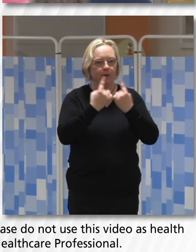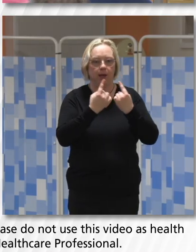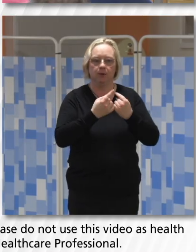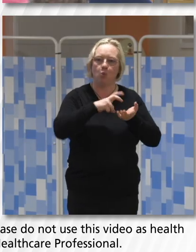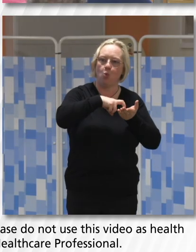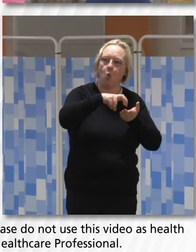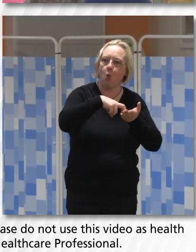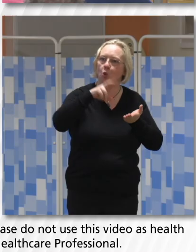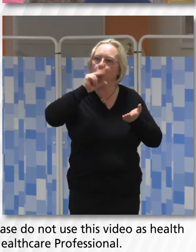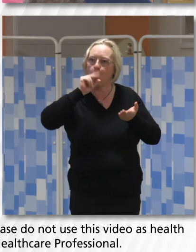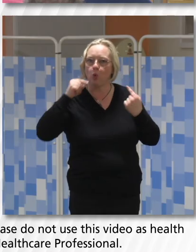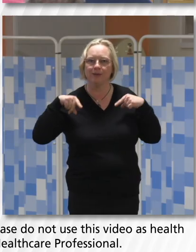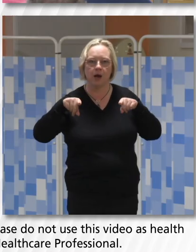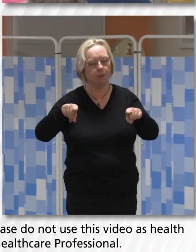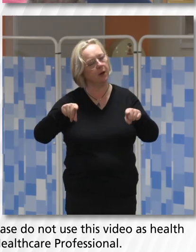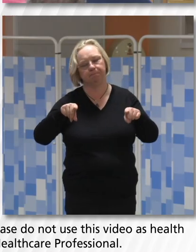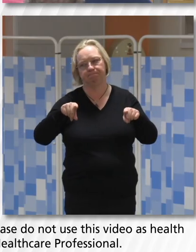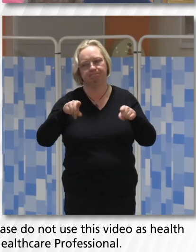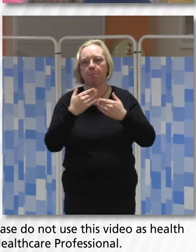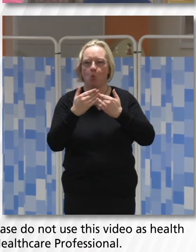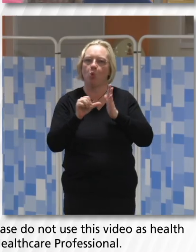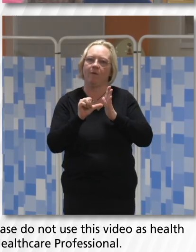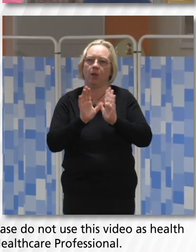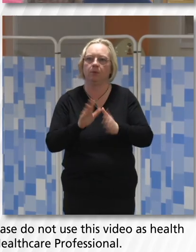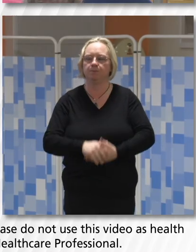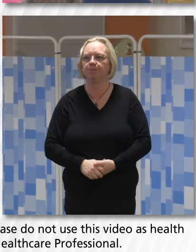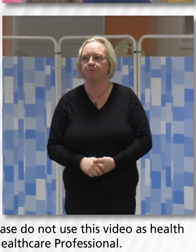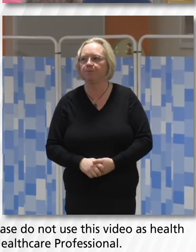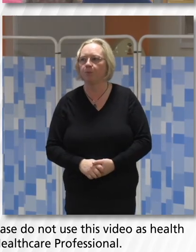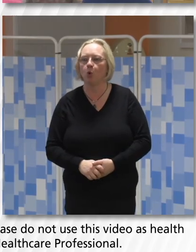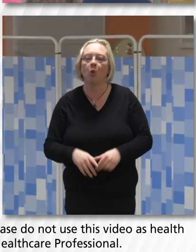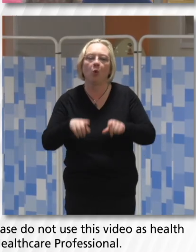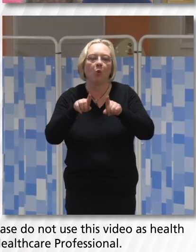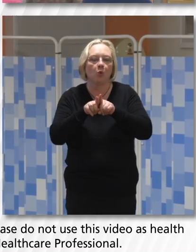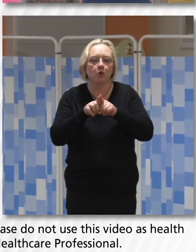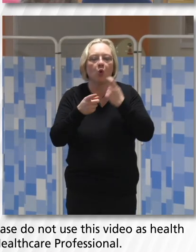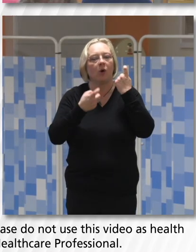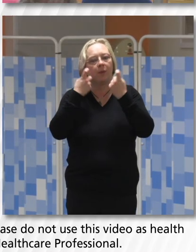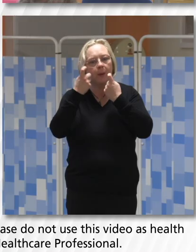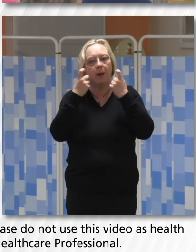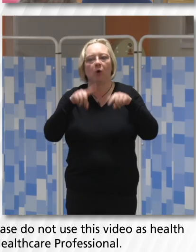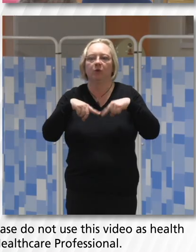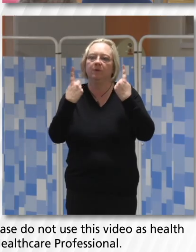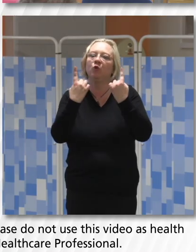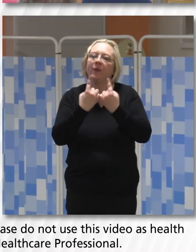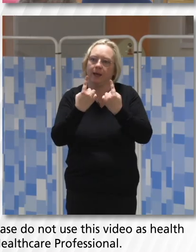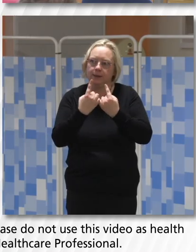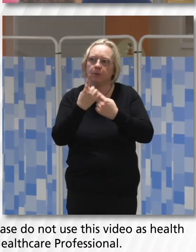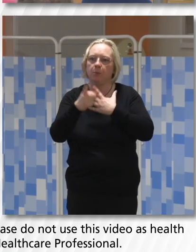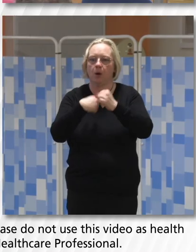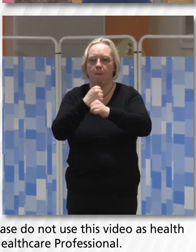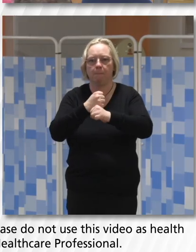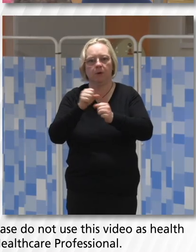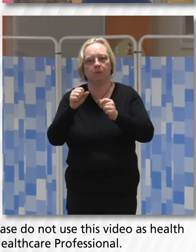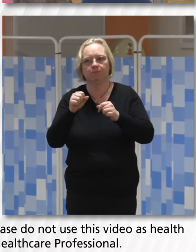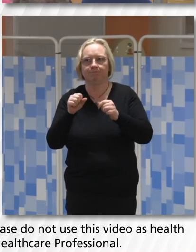very slickly can be a little bit more difficult, as can thinking about lots of different things. If you're somebody who likes lots